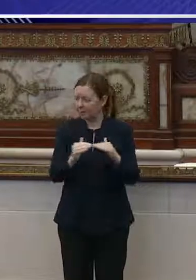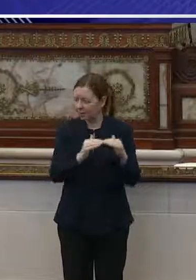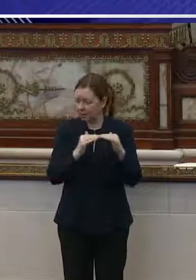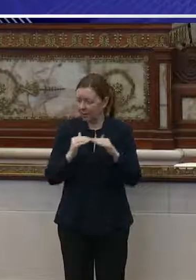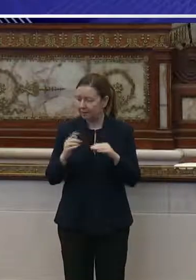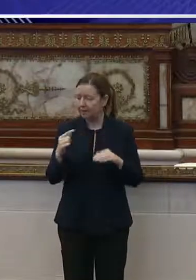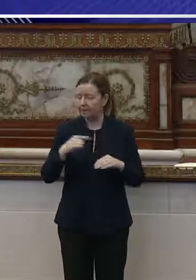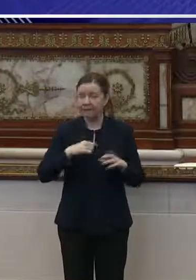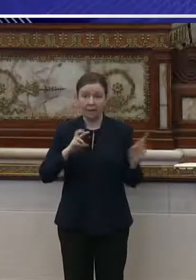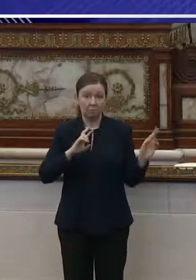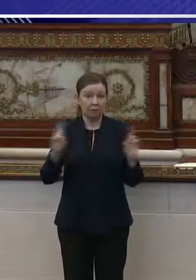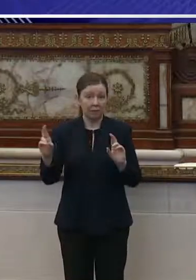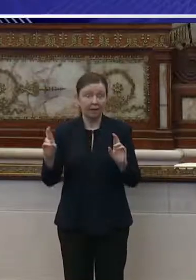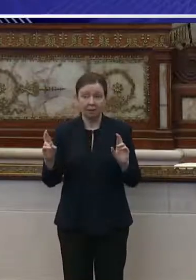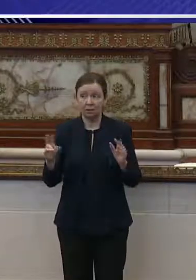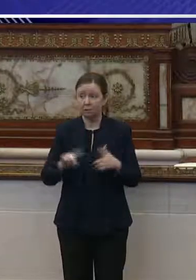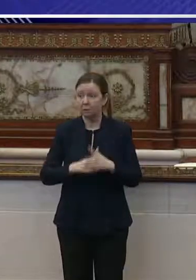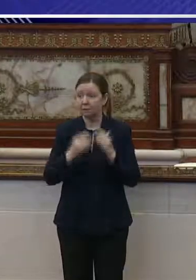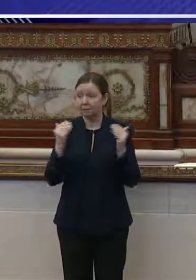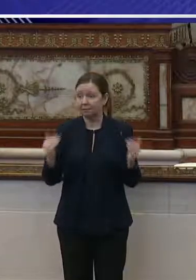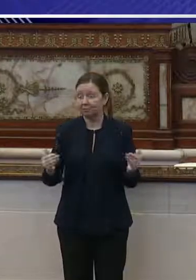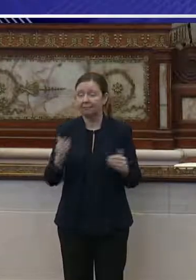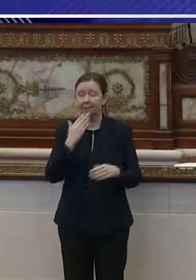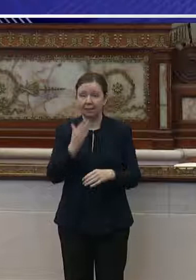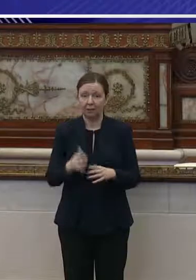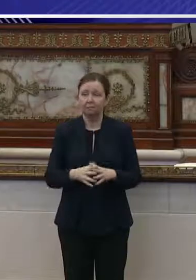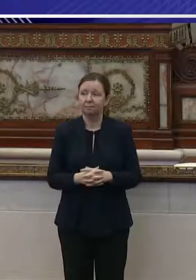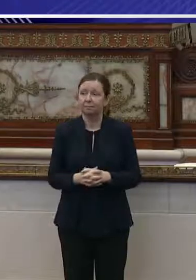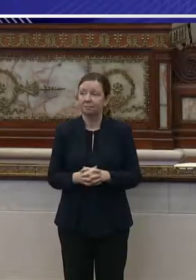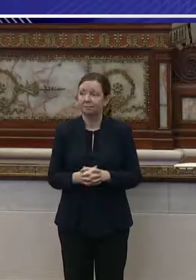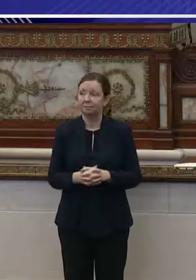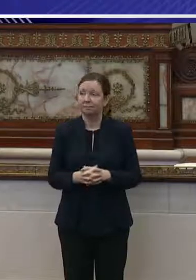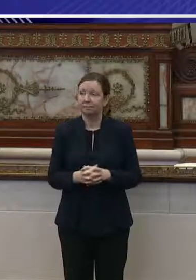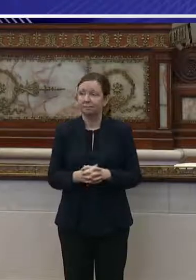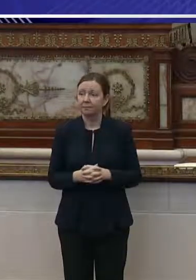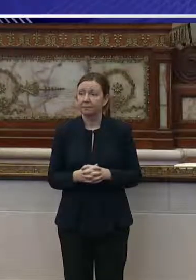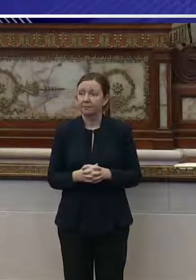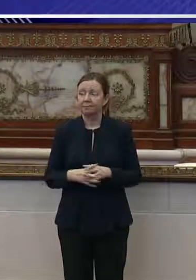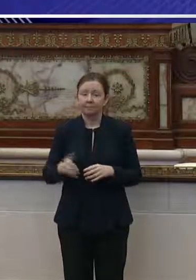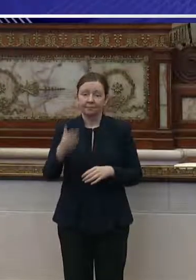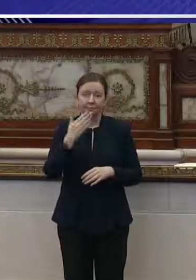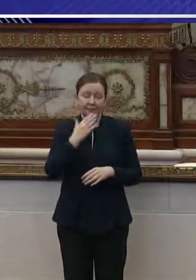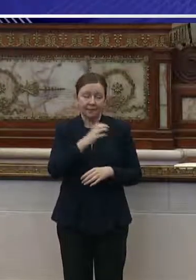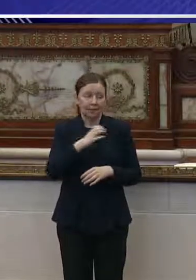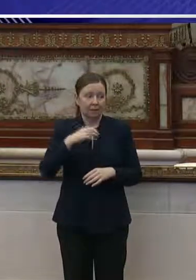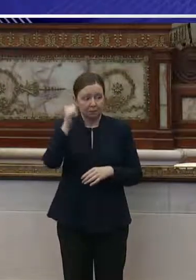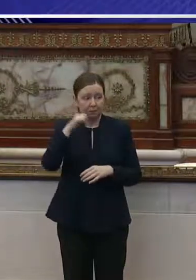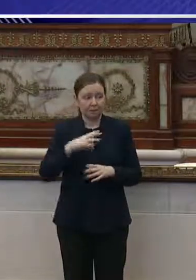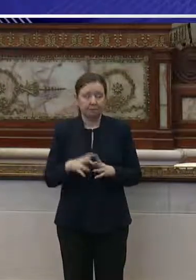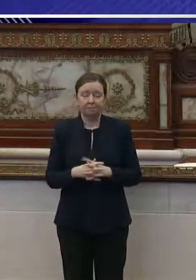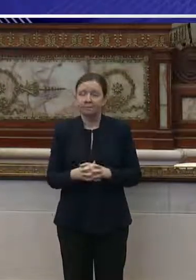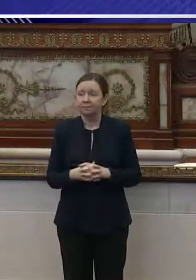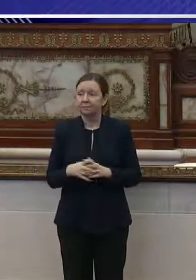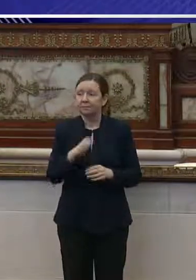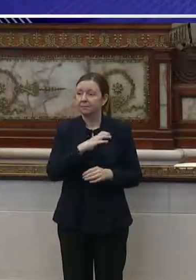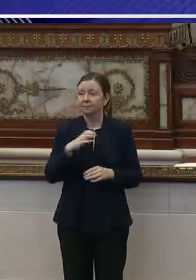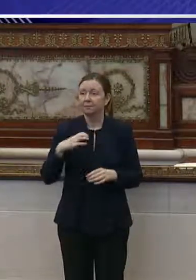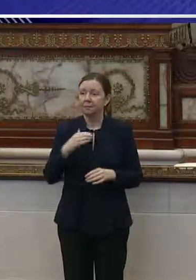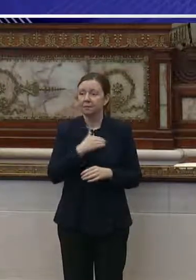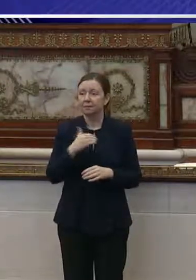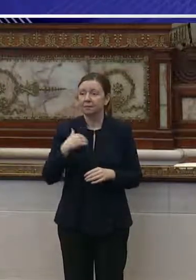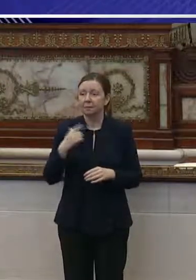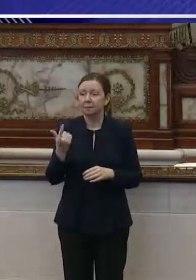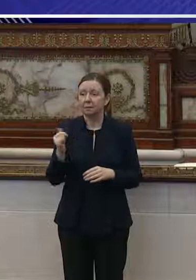am ready to begin this hearing. Thank you. Thank you, Councilman. Councilmember Gim.